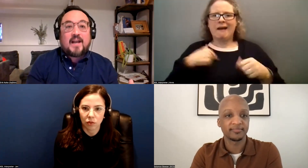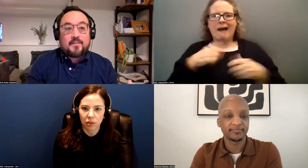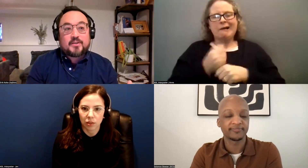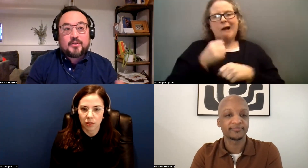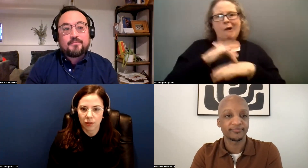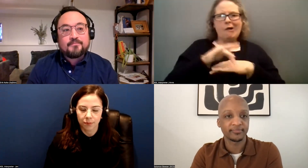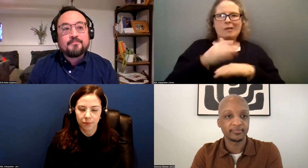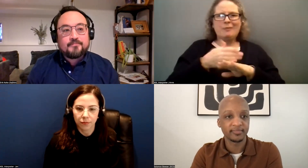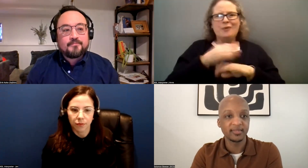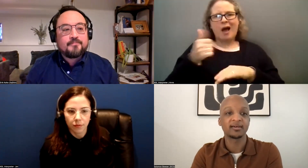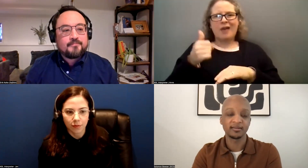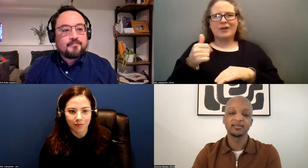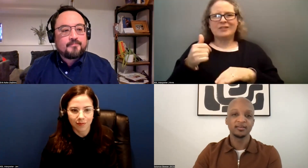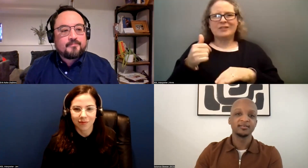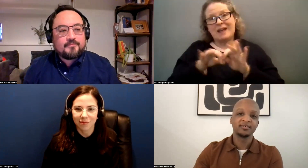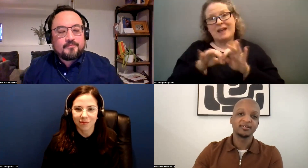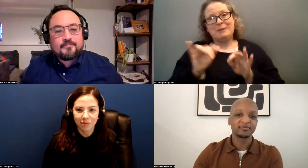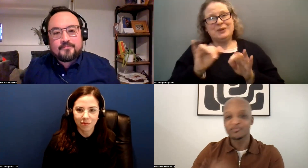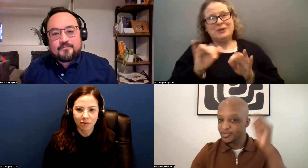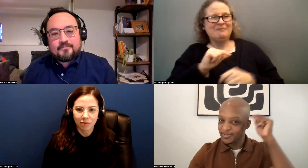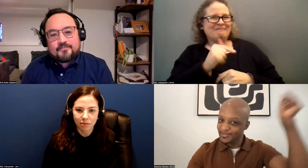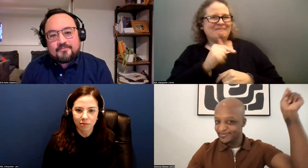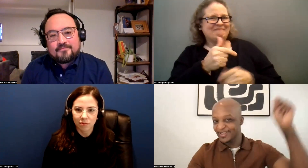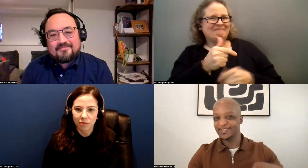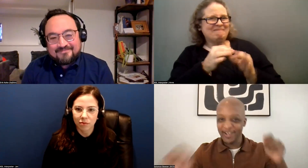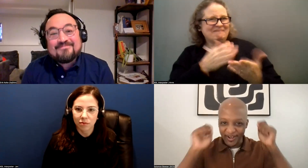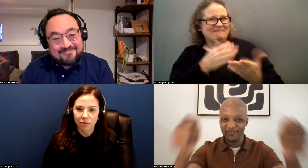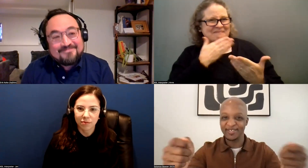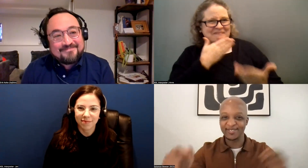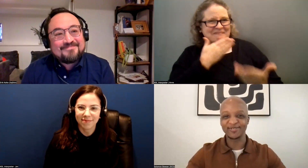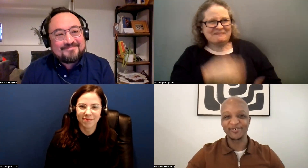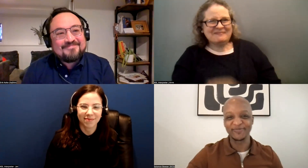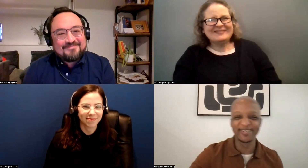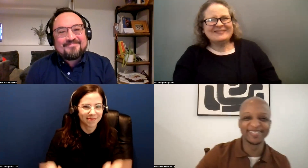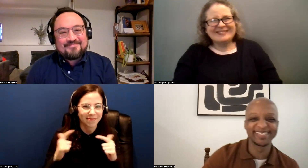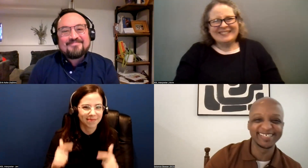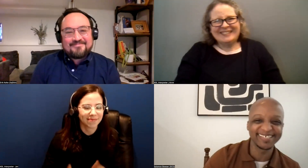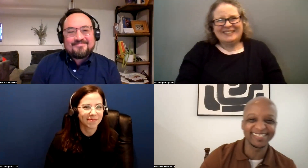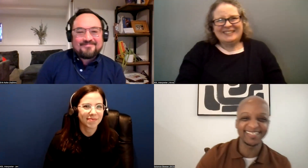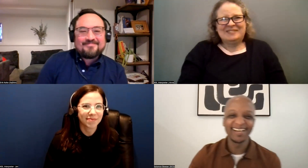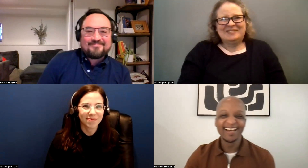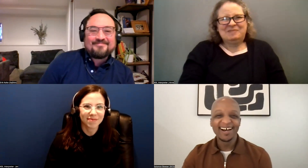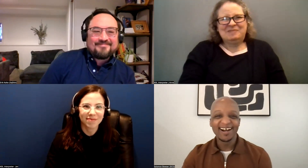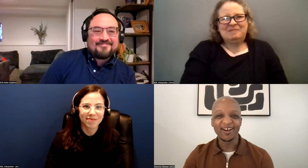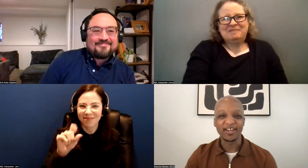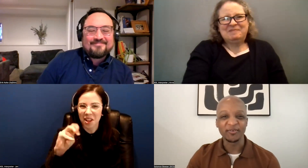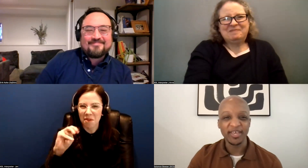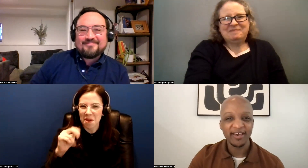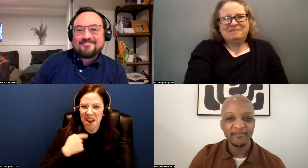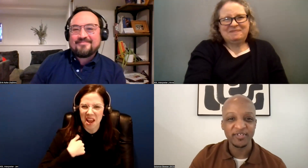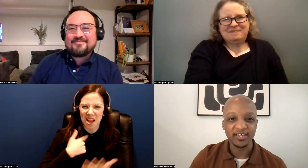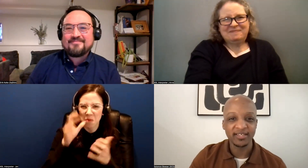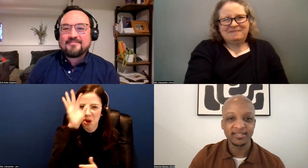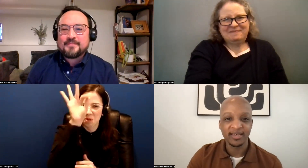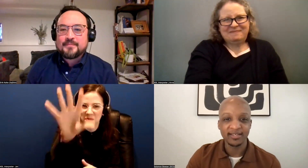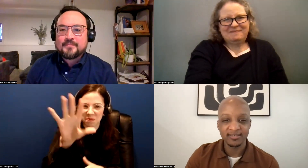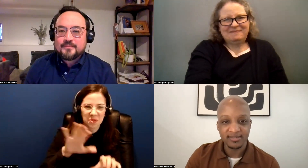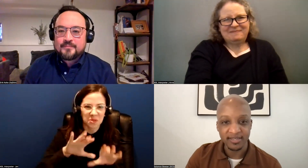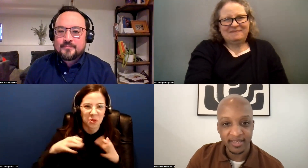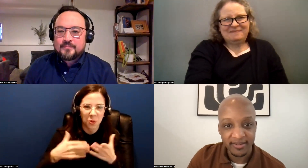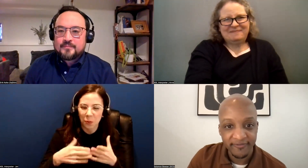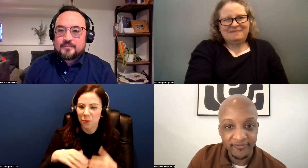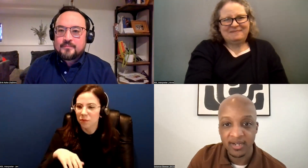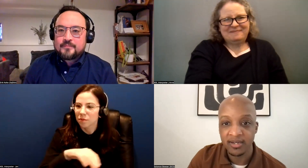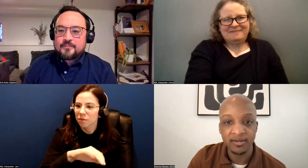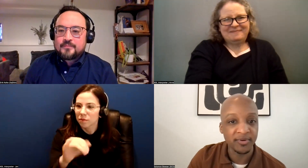That's valuable too. Yeah. Yeah. Just idea. Offer that to the group. All right, we have Jalen